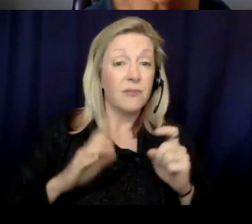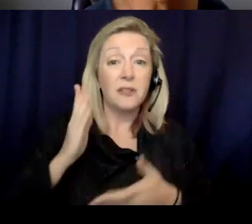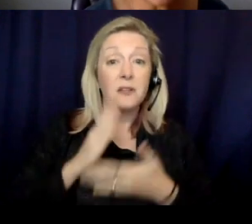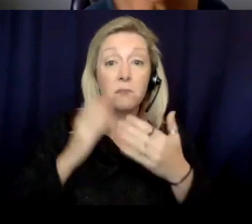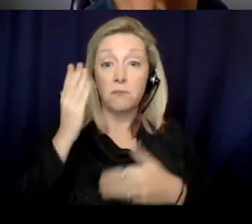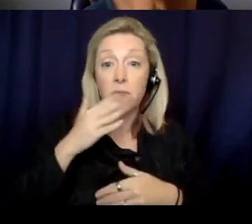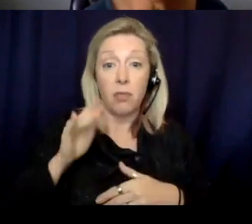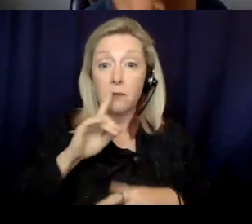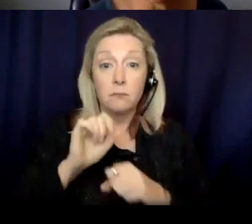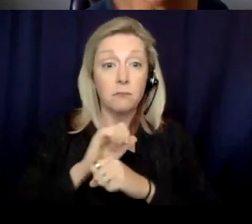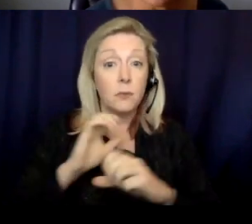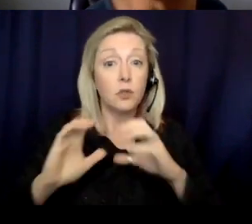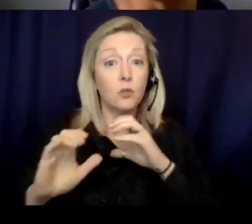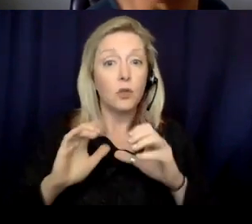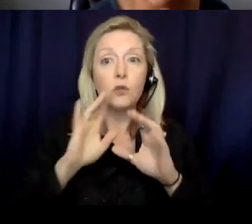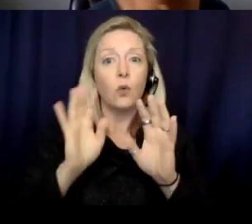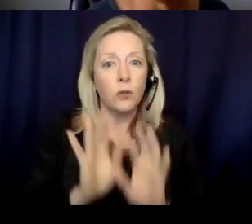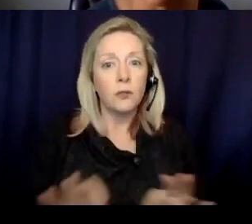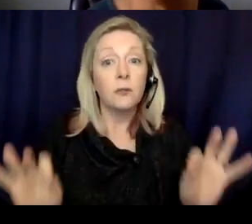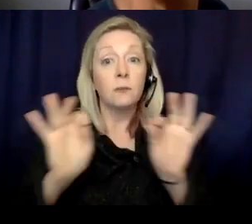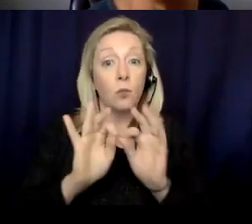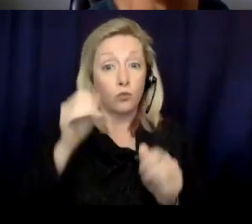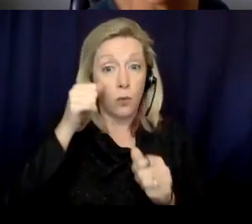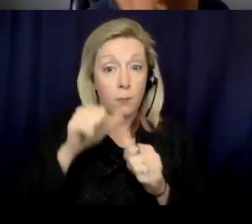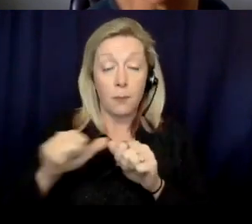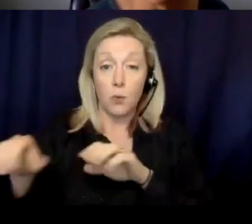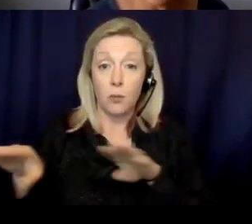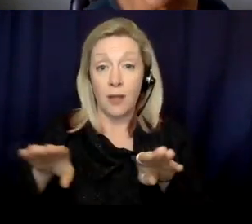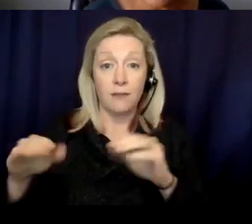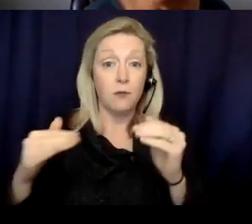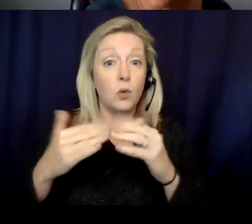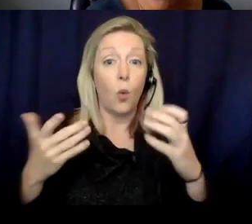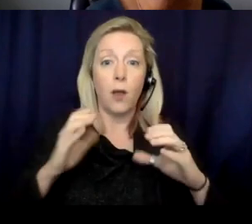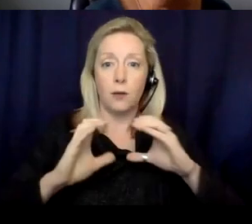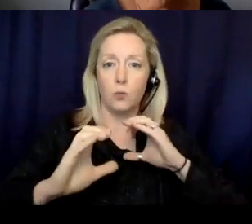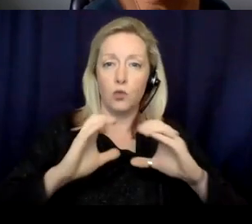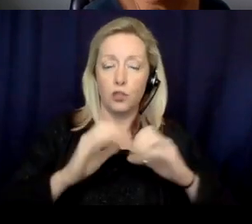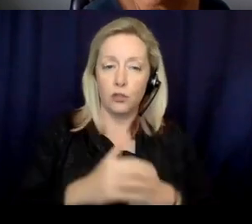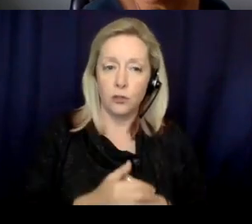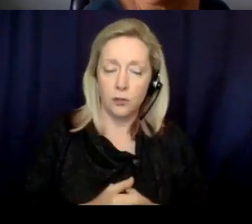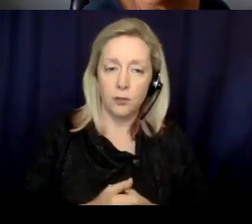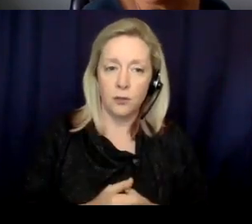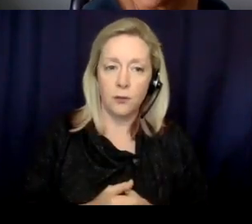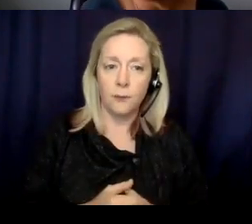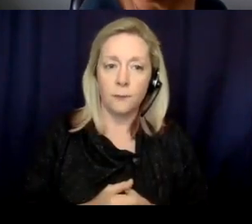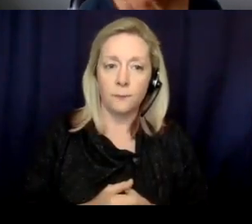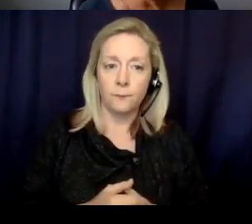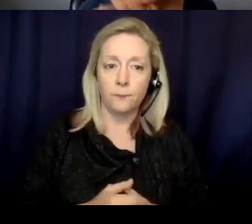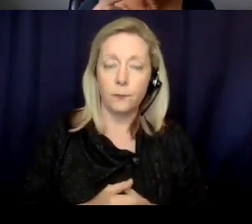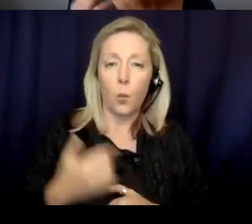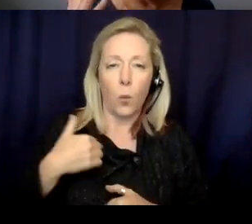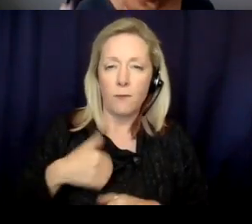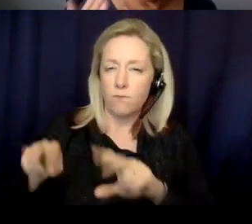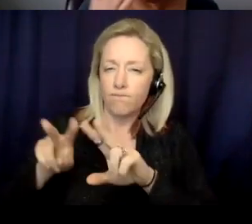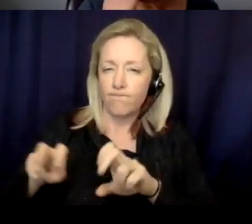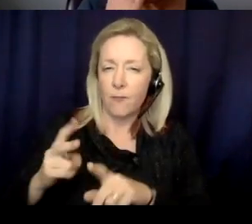of us just to put it in our mind that behavior is communication, and we are going to try to figure out. Now,